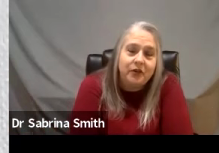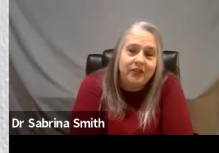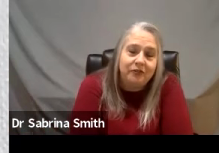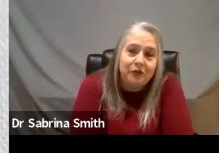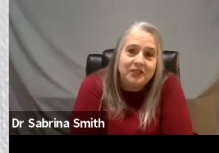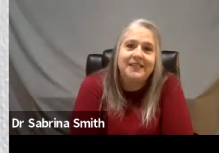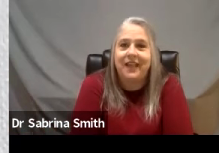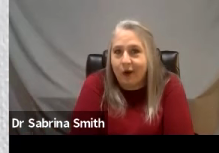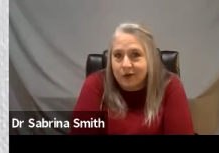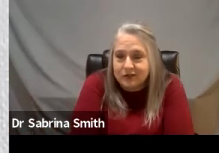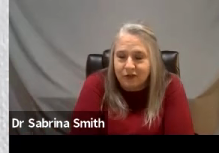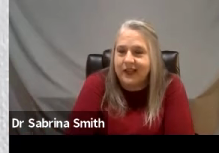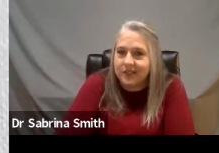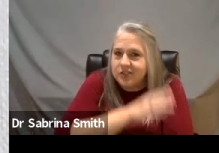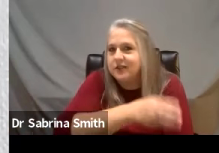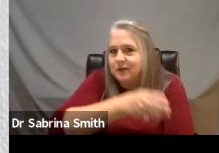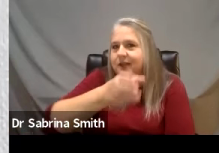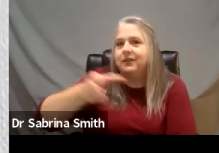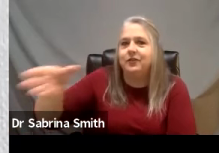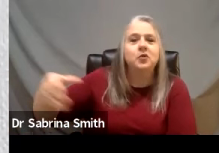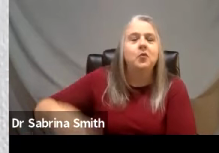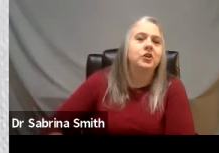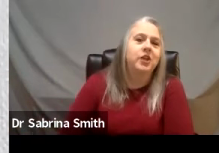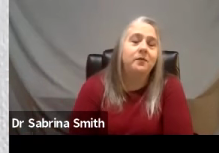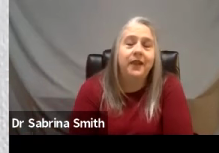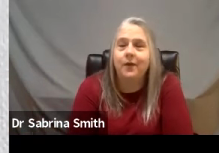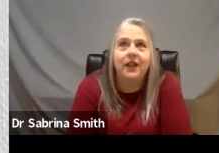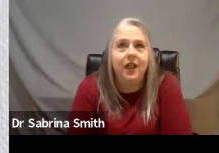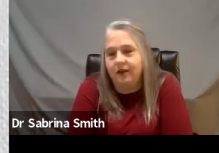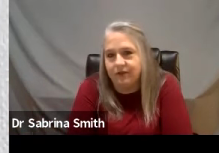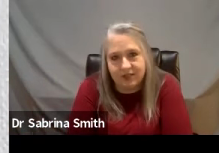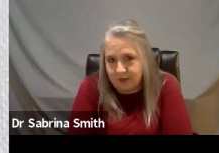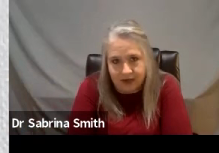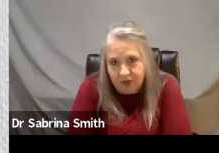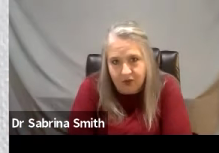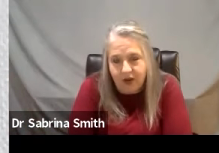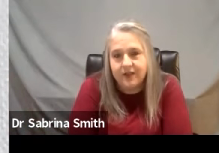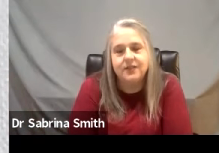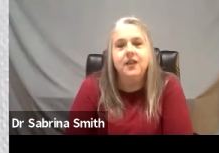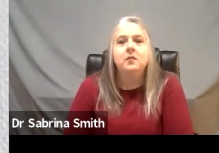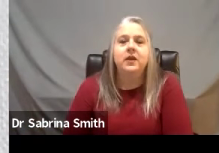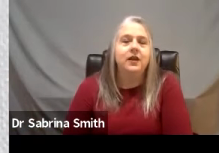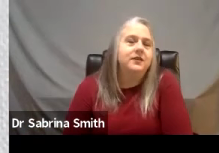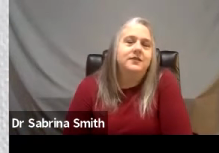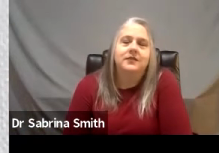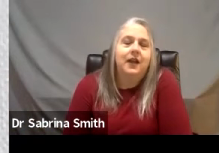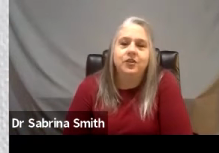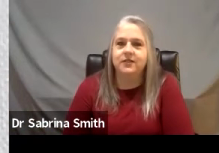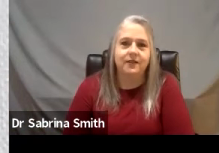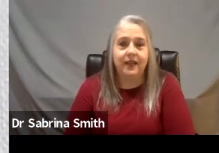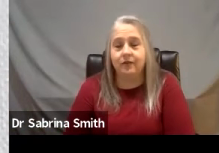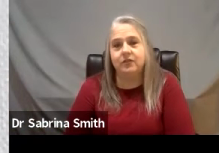unfortunately we don't get the full 6 hours for each individual workshop that I would love to spend with you guys, because